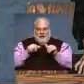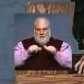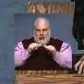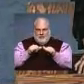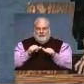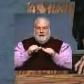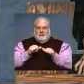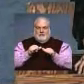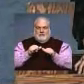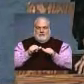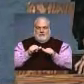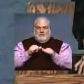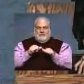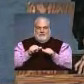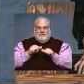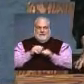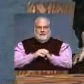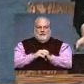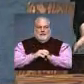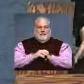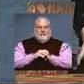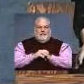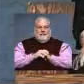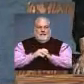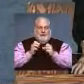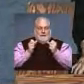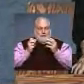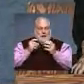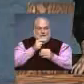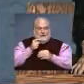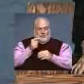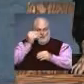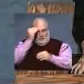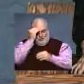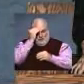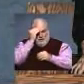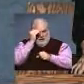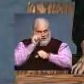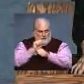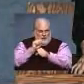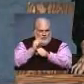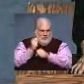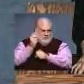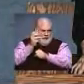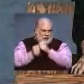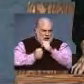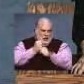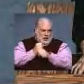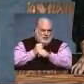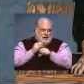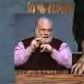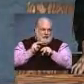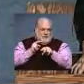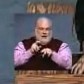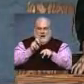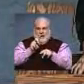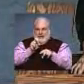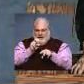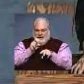moratorium forward. Many of you know that I worked many years monitoring the desegregation